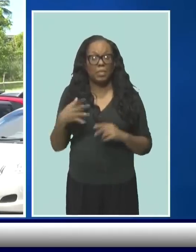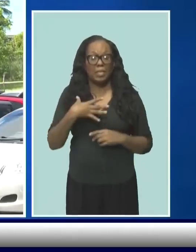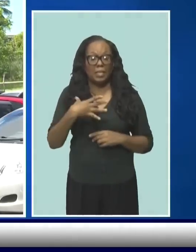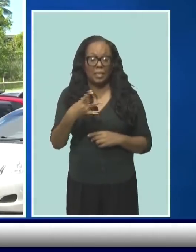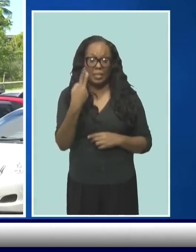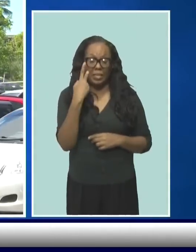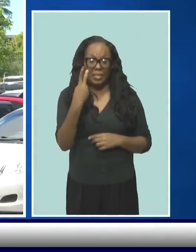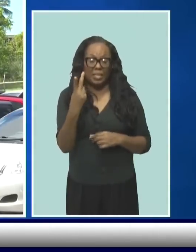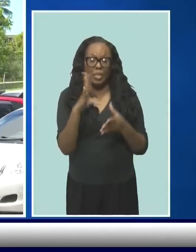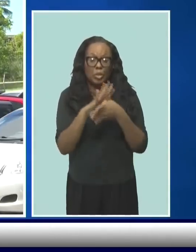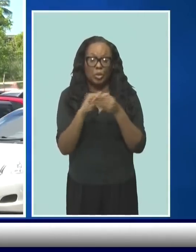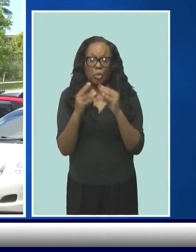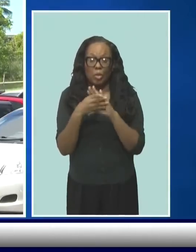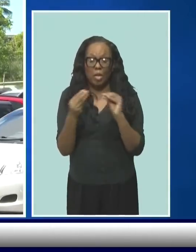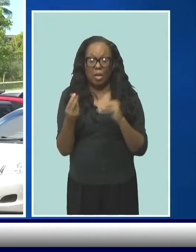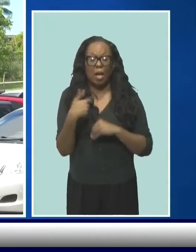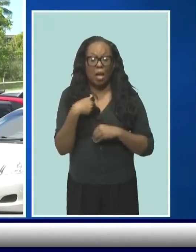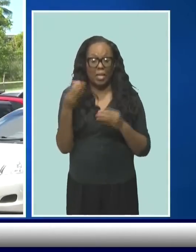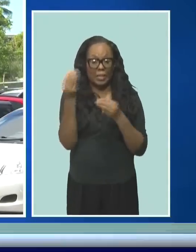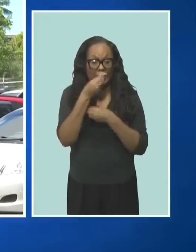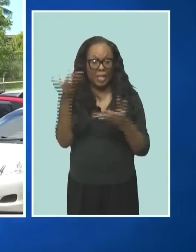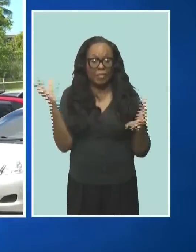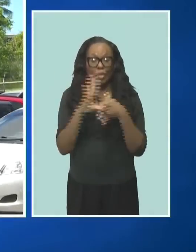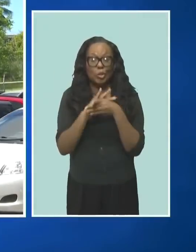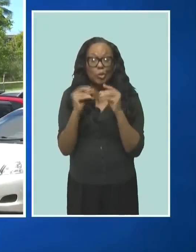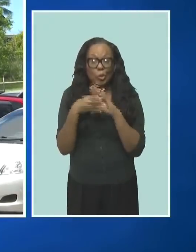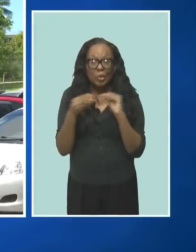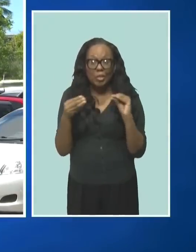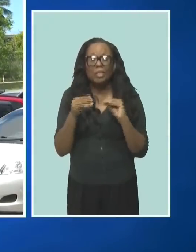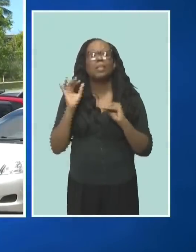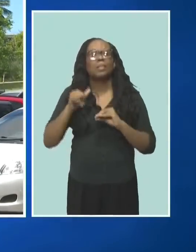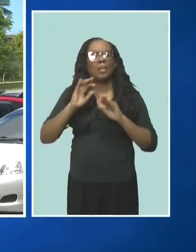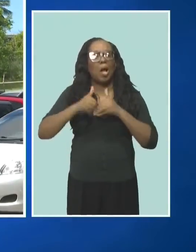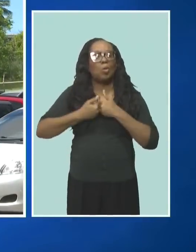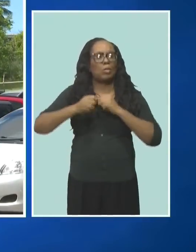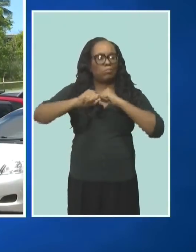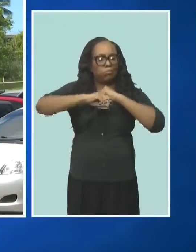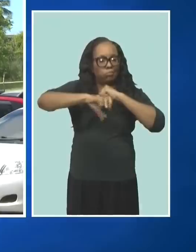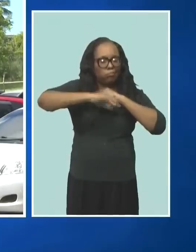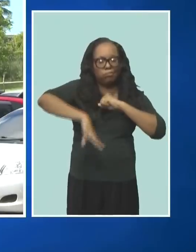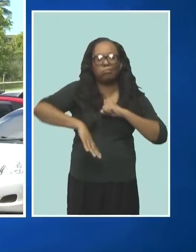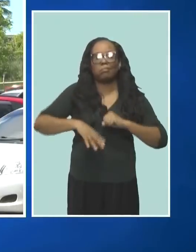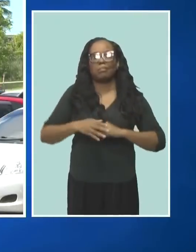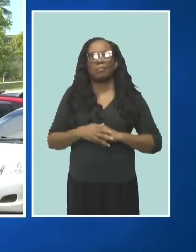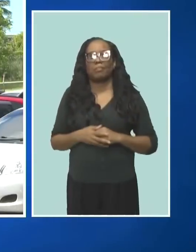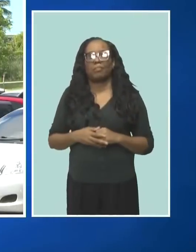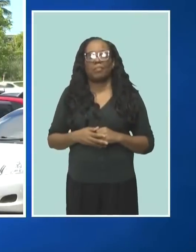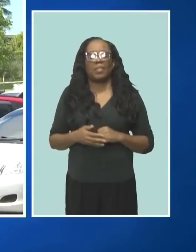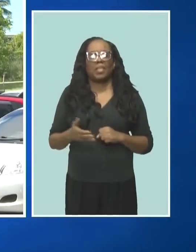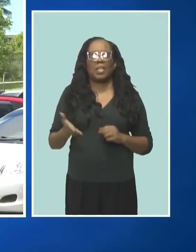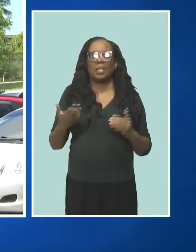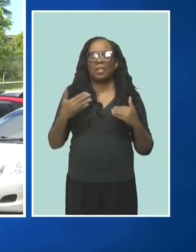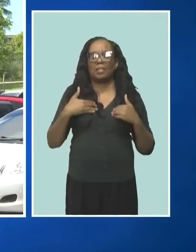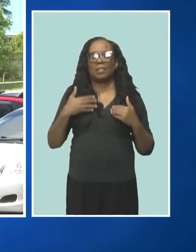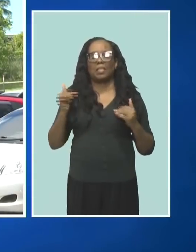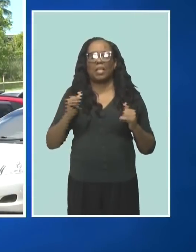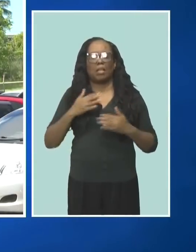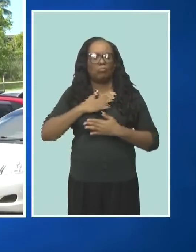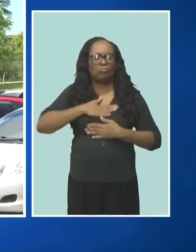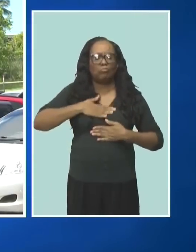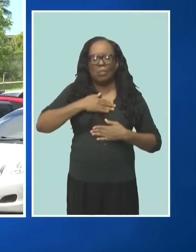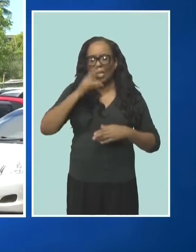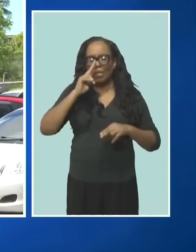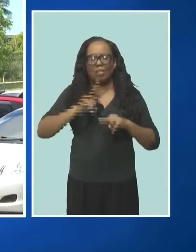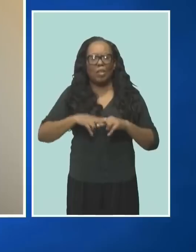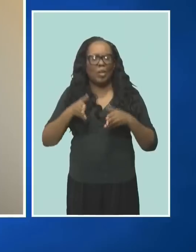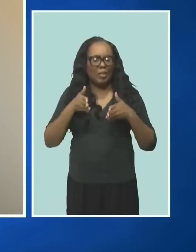story, so I guess once I give them a story, that's how we market different. So I put it in an entertainment way and still get the job done at the same